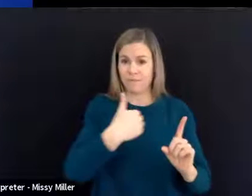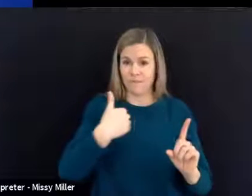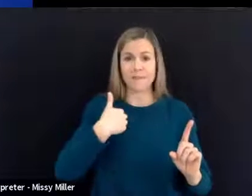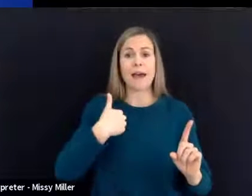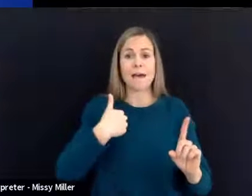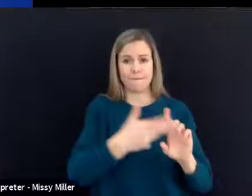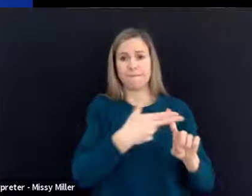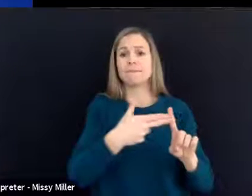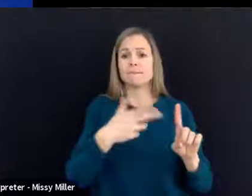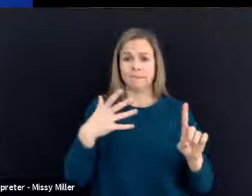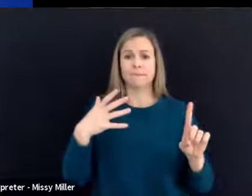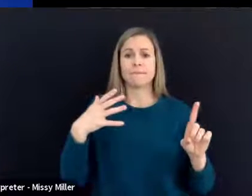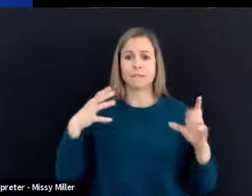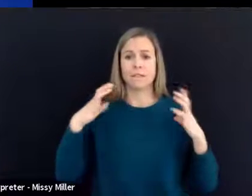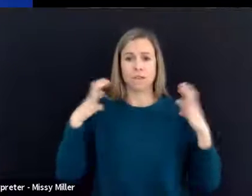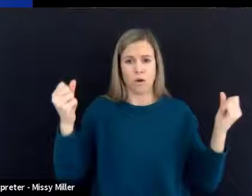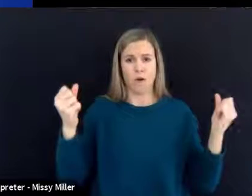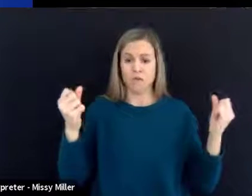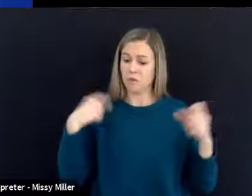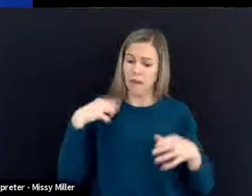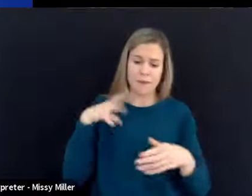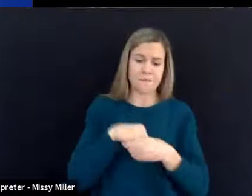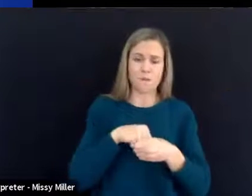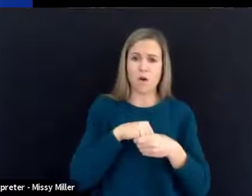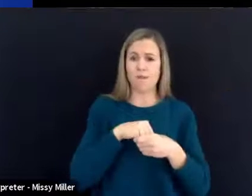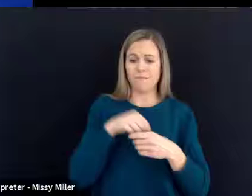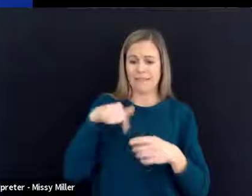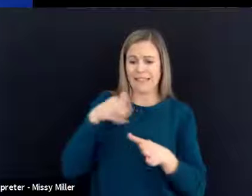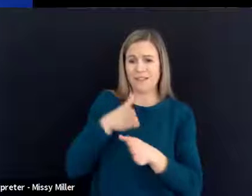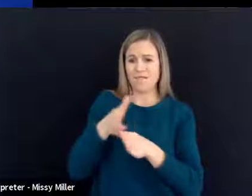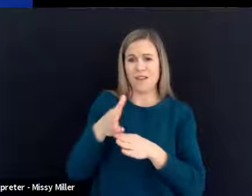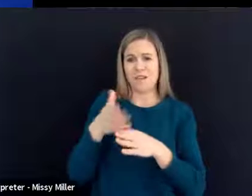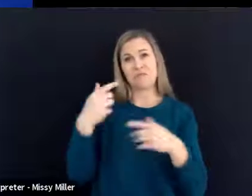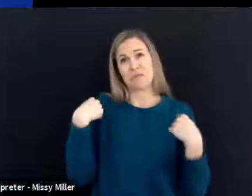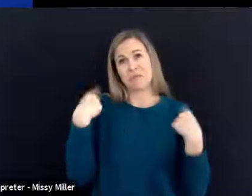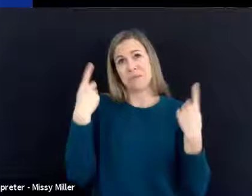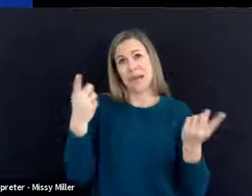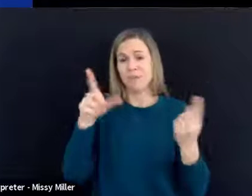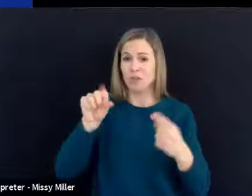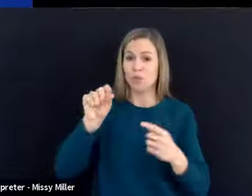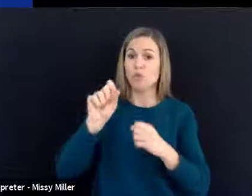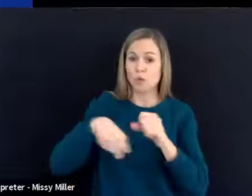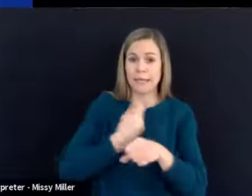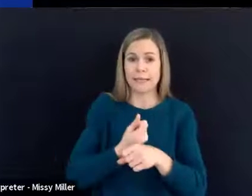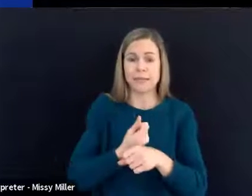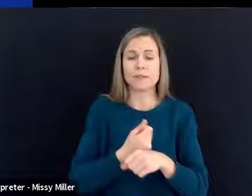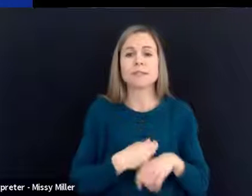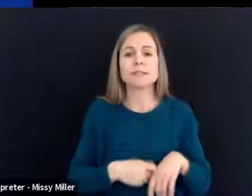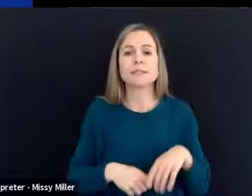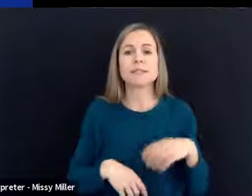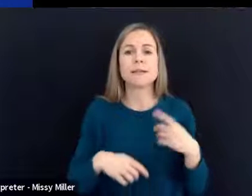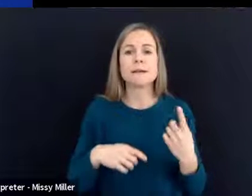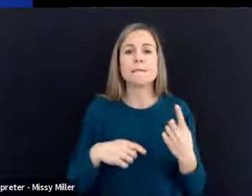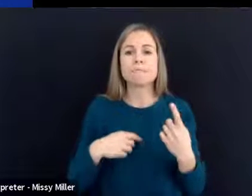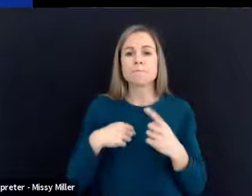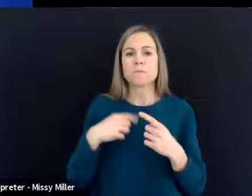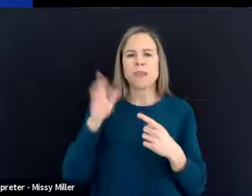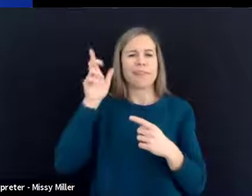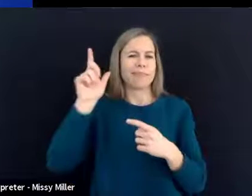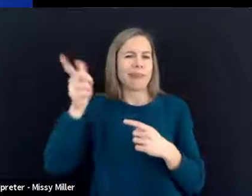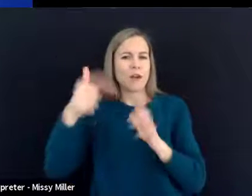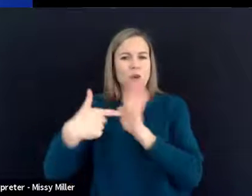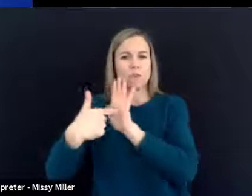20 years in a pretty serious way. One of the young men that you'll see in the